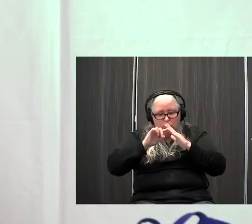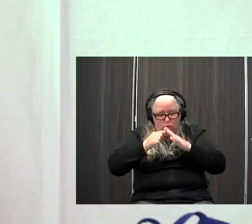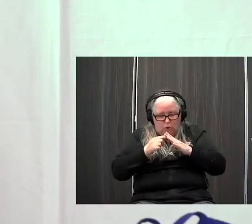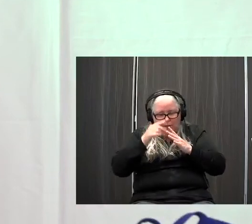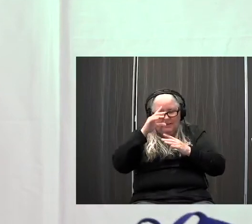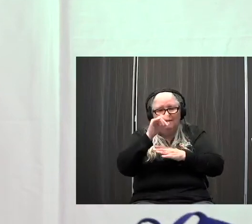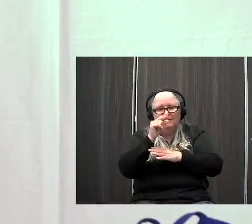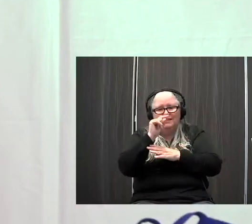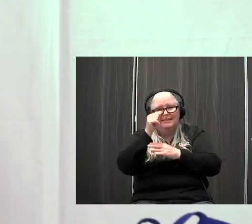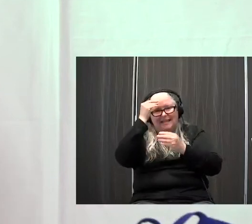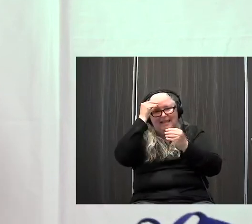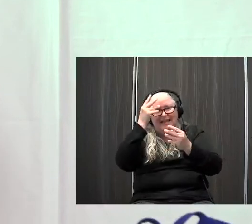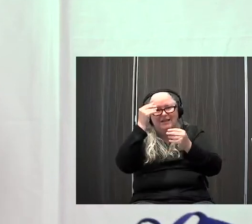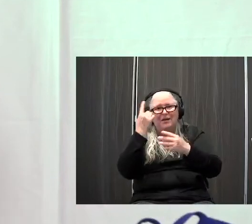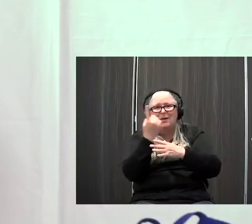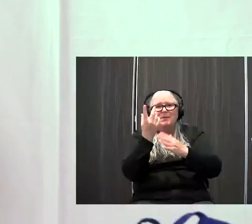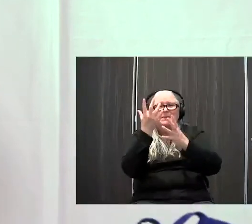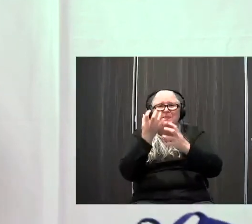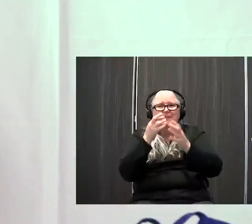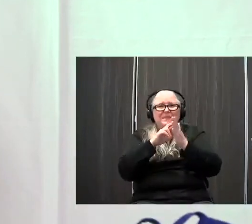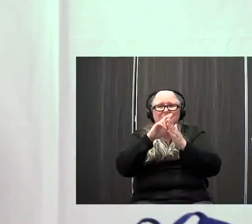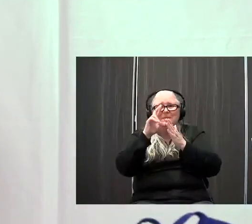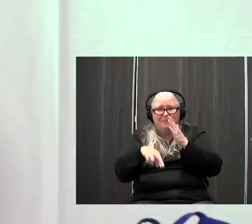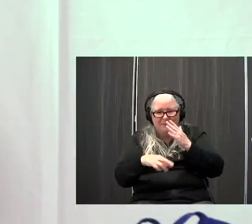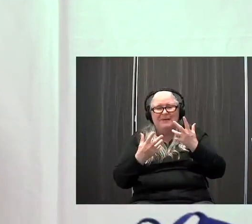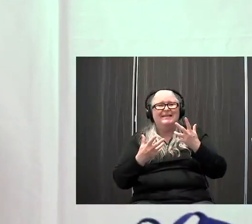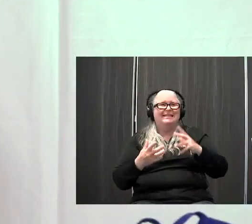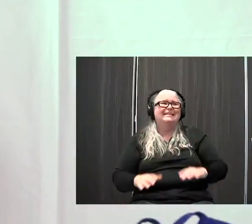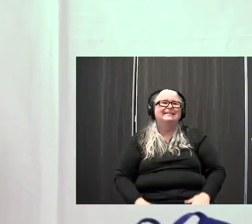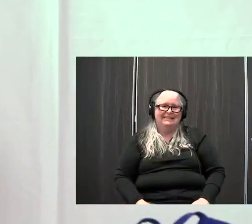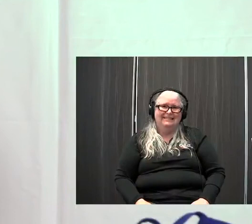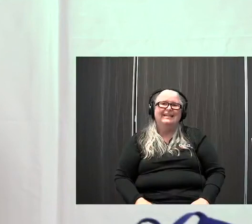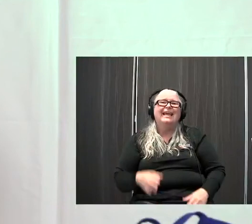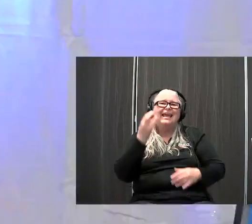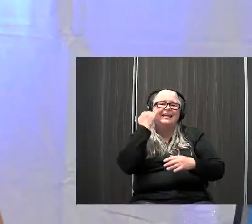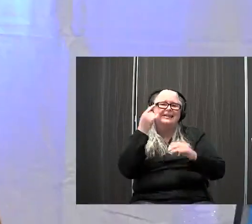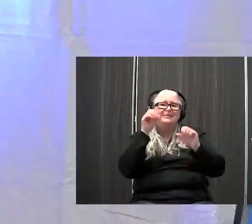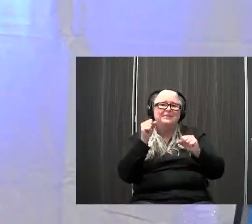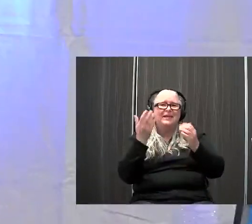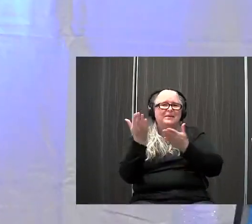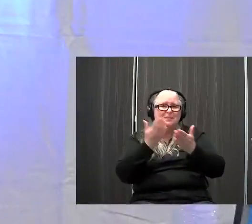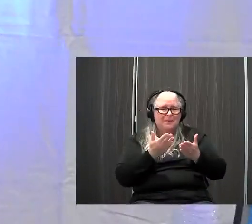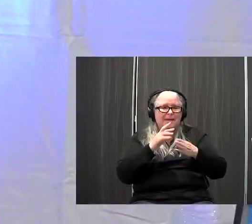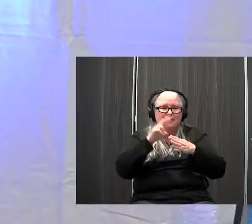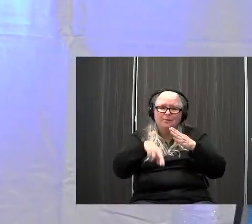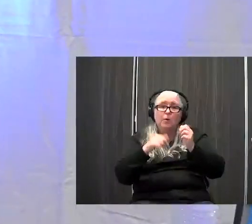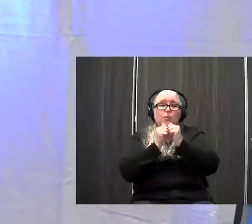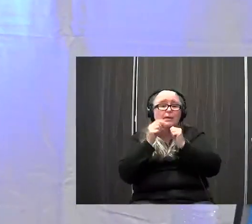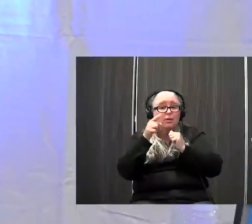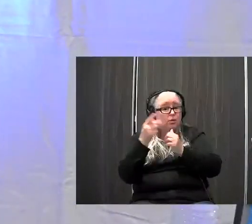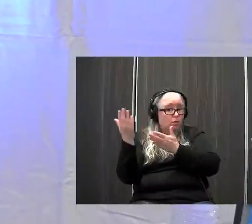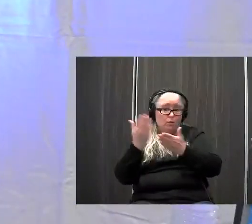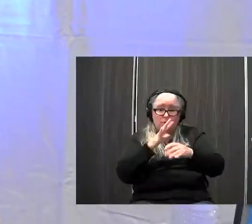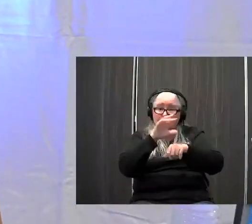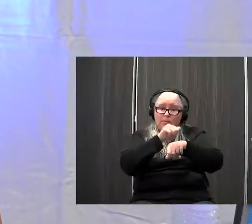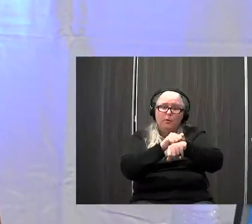it down. We always want the report. Excellent. And if you could bring the report with you to clinic, that is Yep.